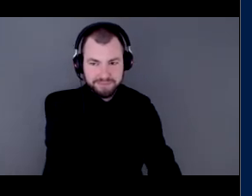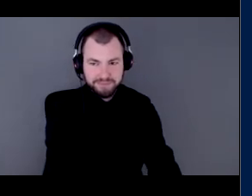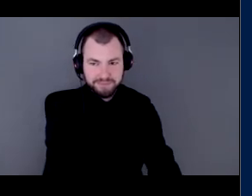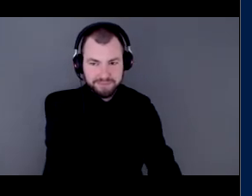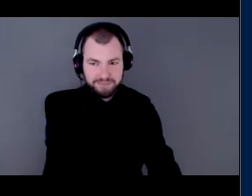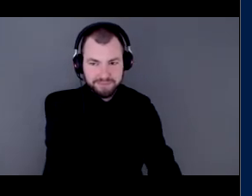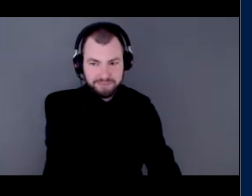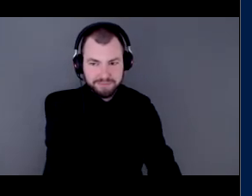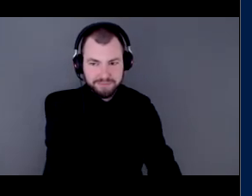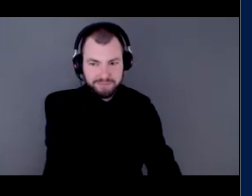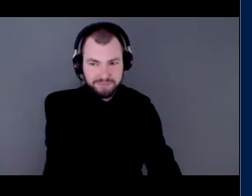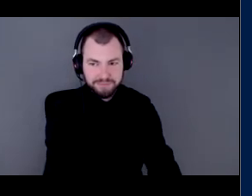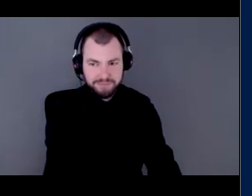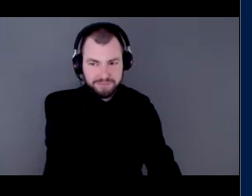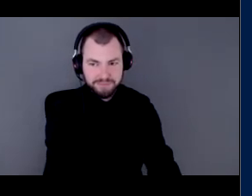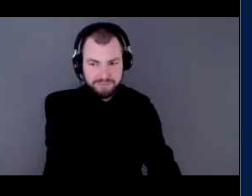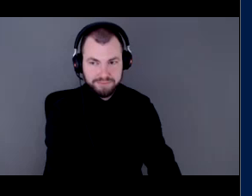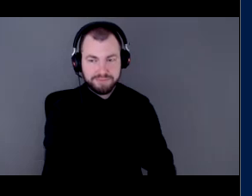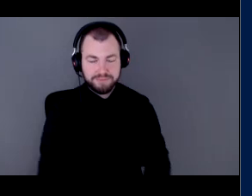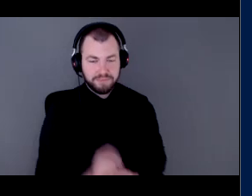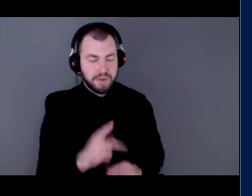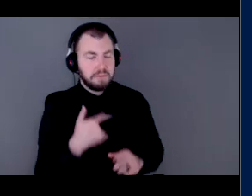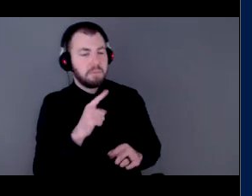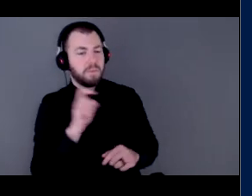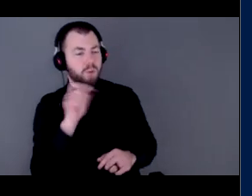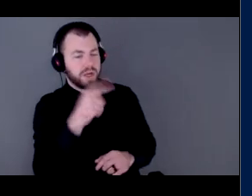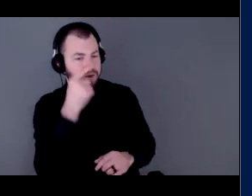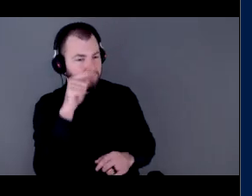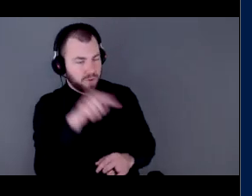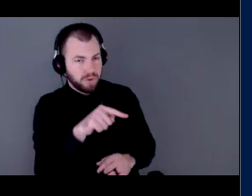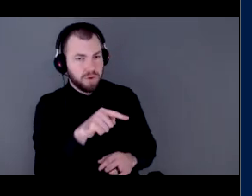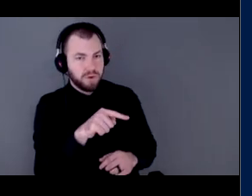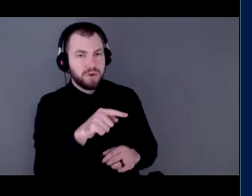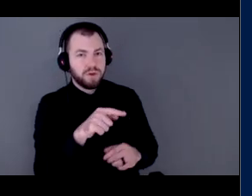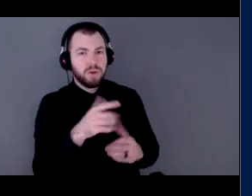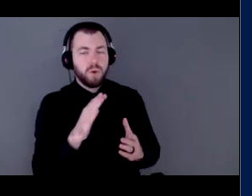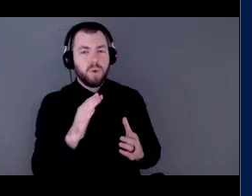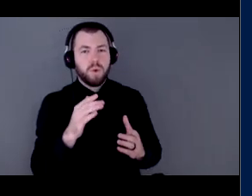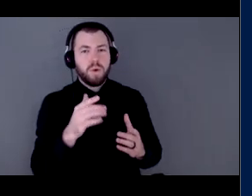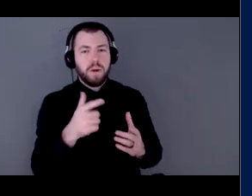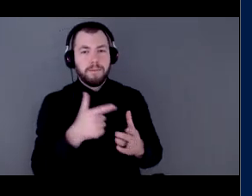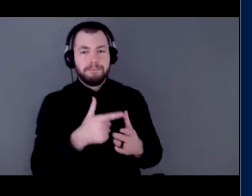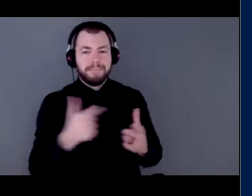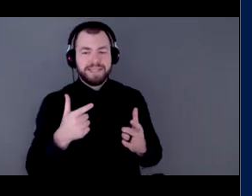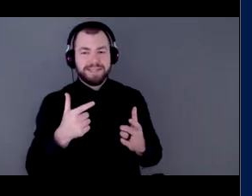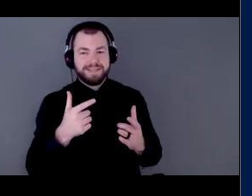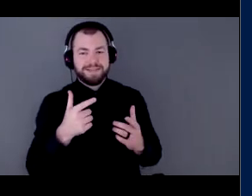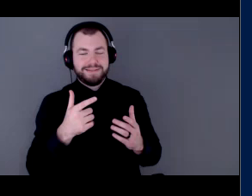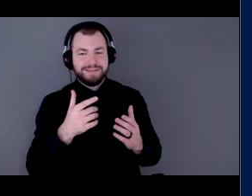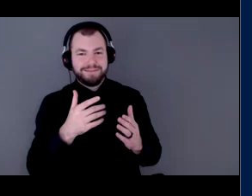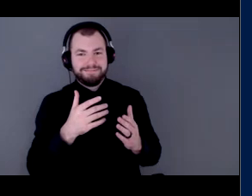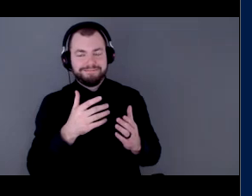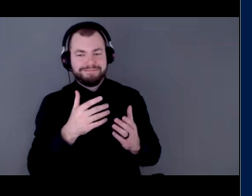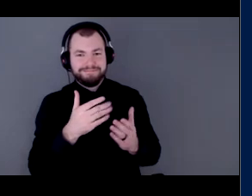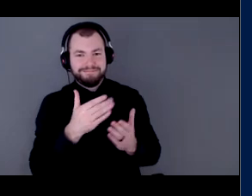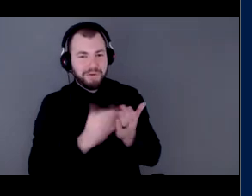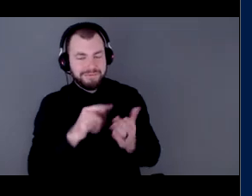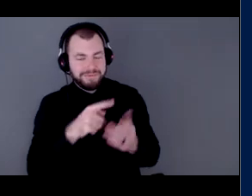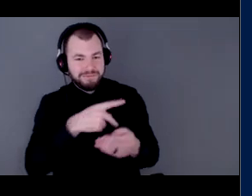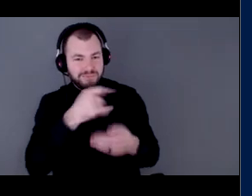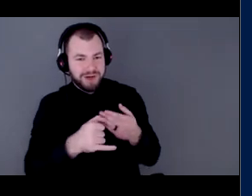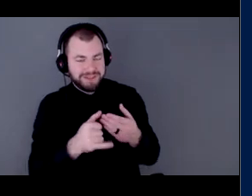questions? Okay, I have a question for you. So what is your favorite part about working on this project so far, and is there anything coming up that you're